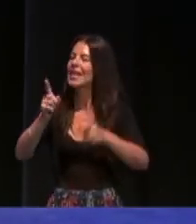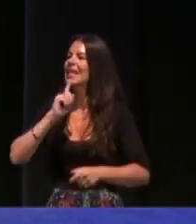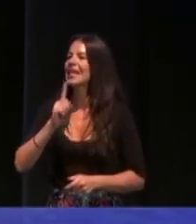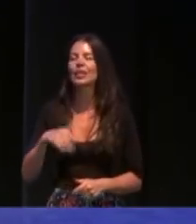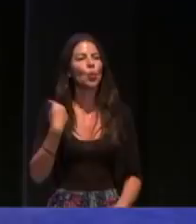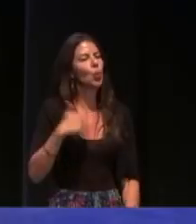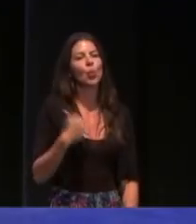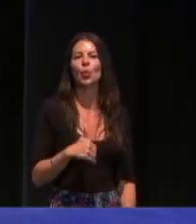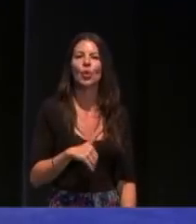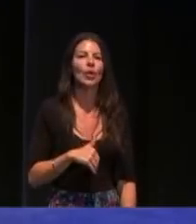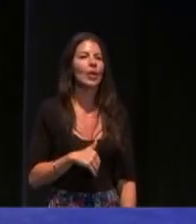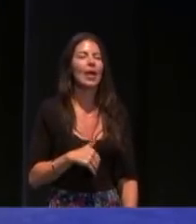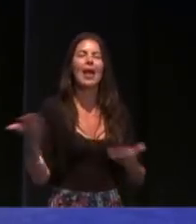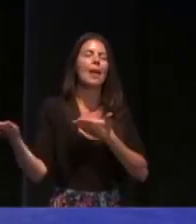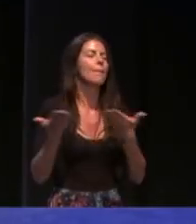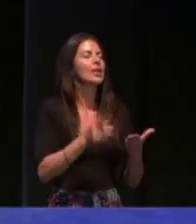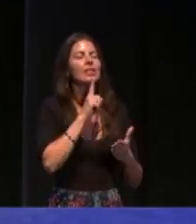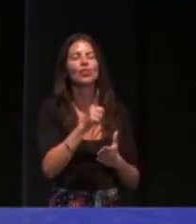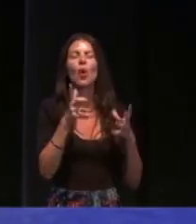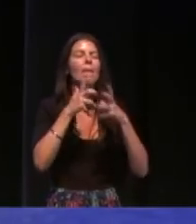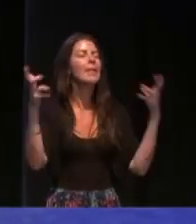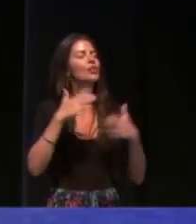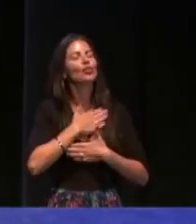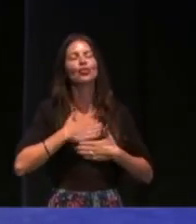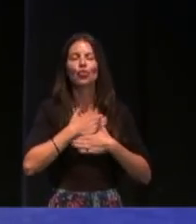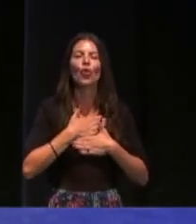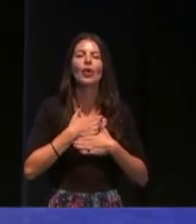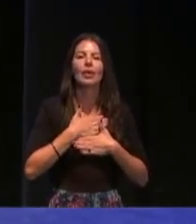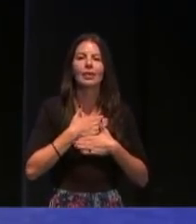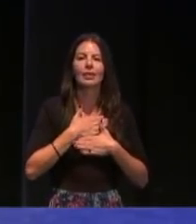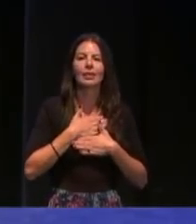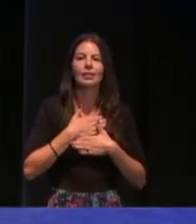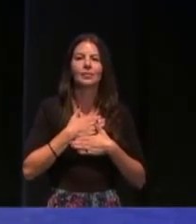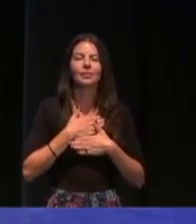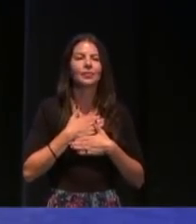woo. Brings us so, it brings God so much joy.